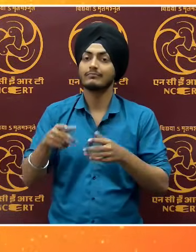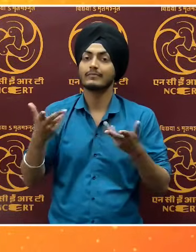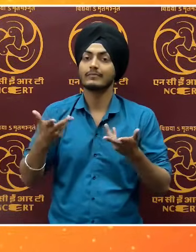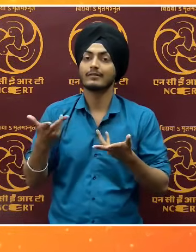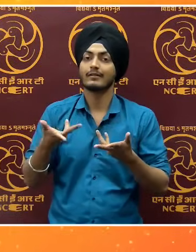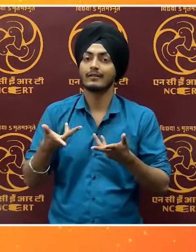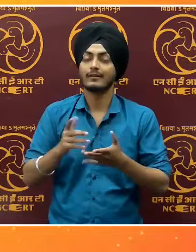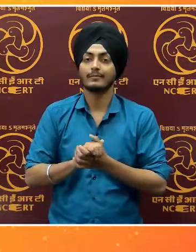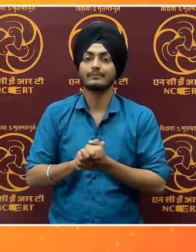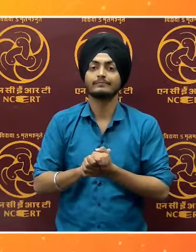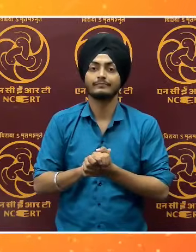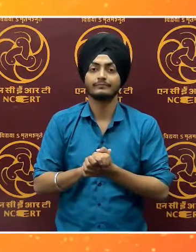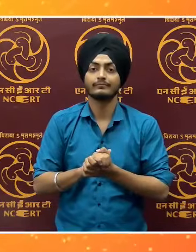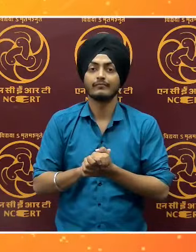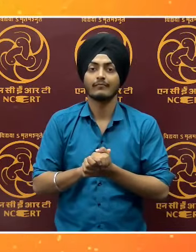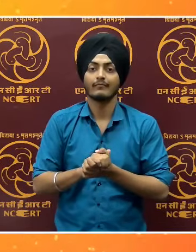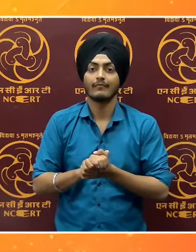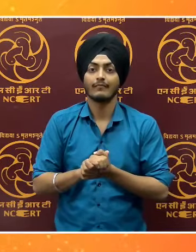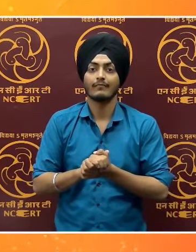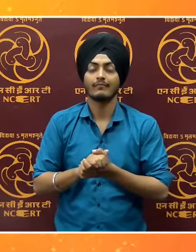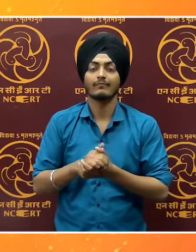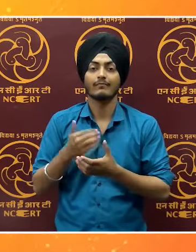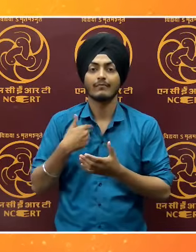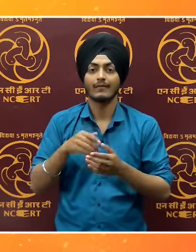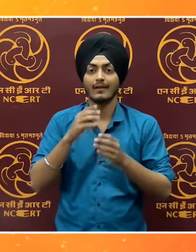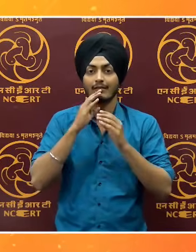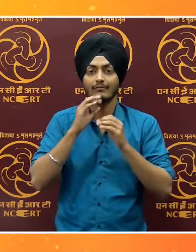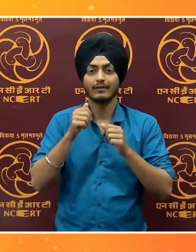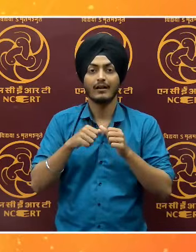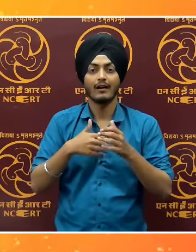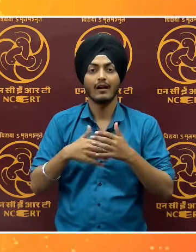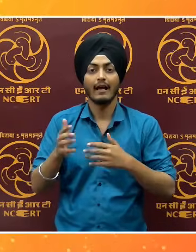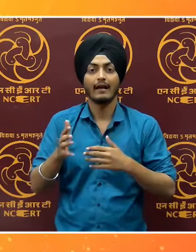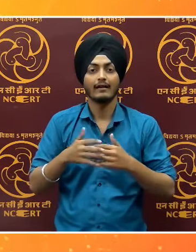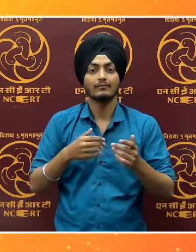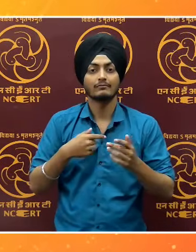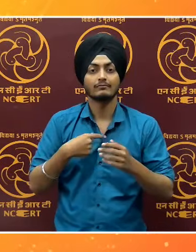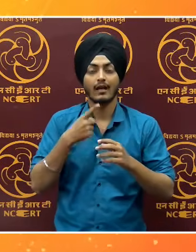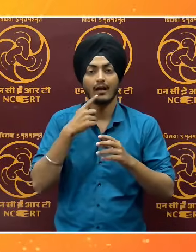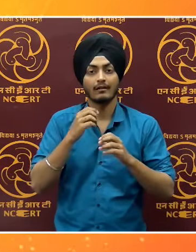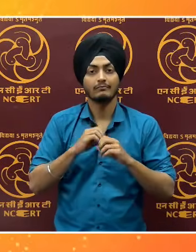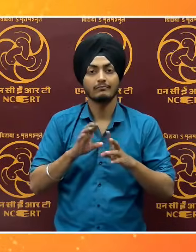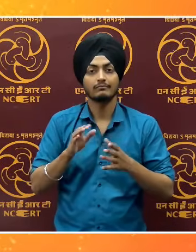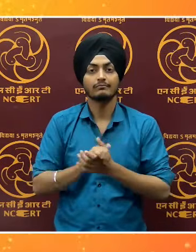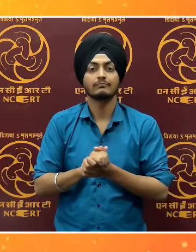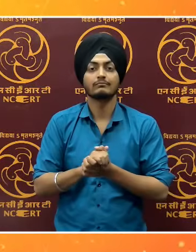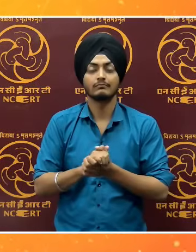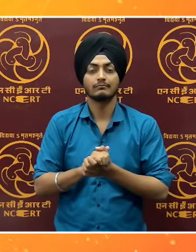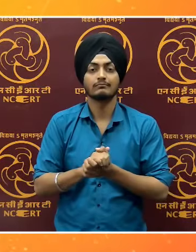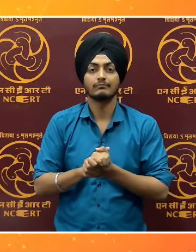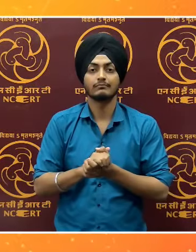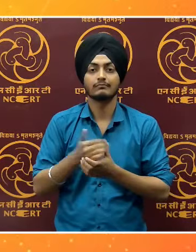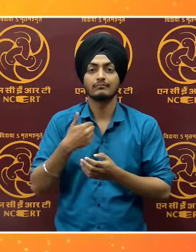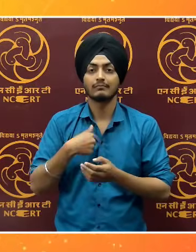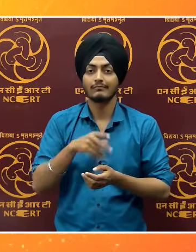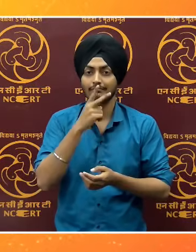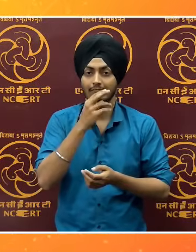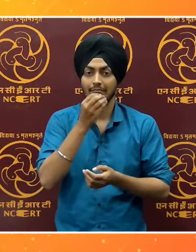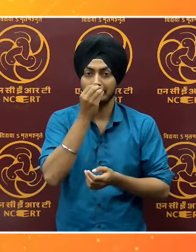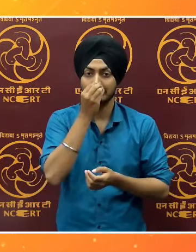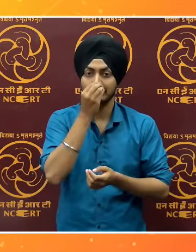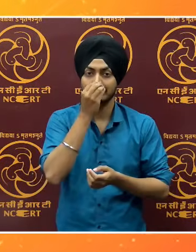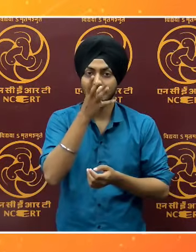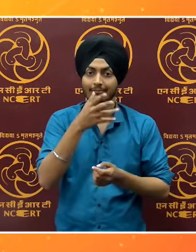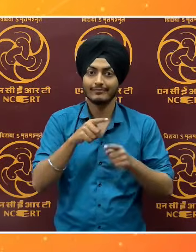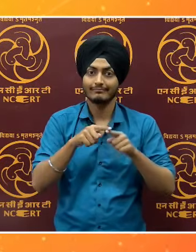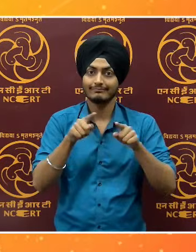Yes, I will explain through one activity. I am taking one simple electric circuit